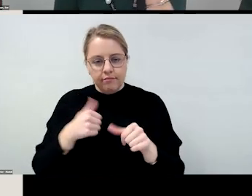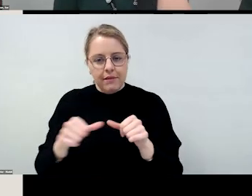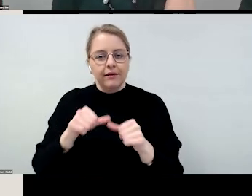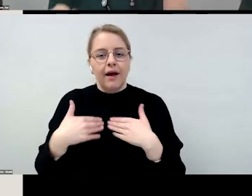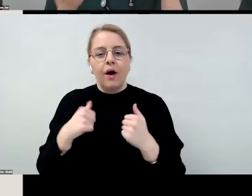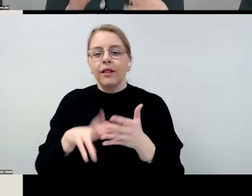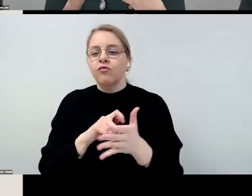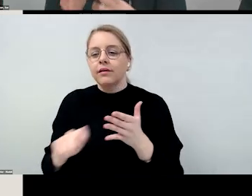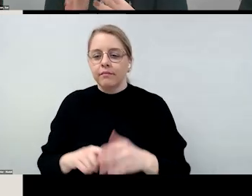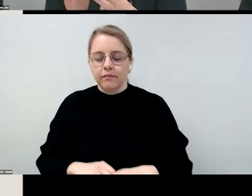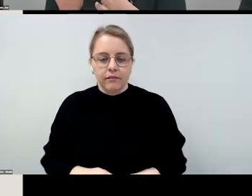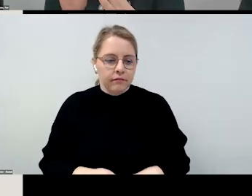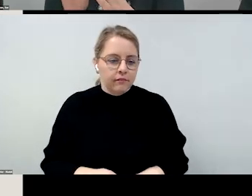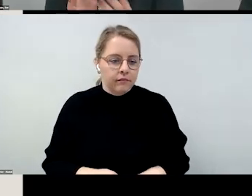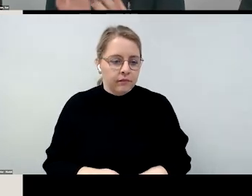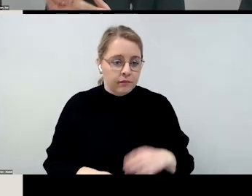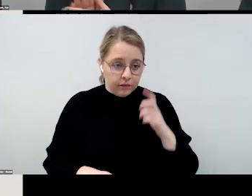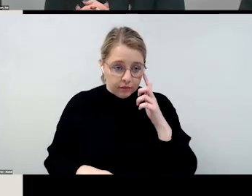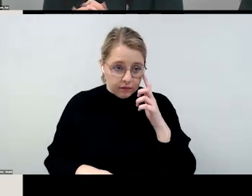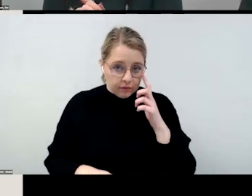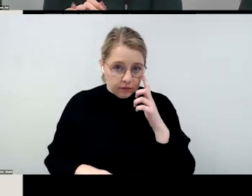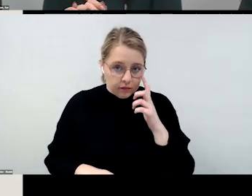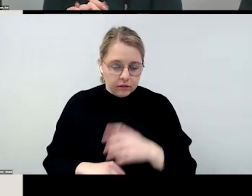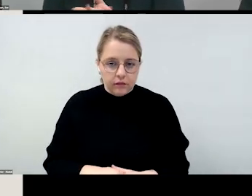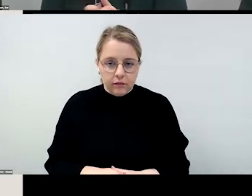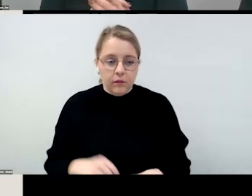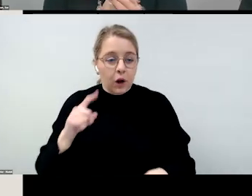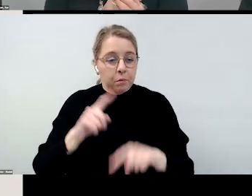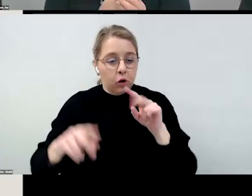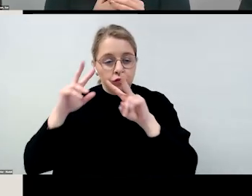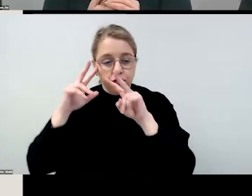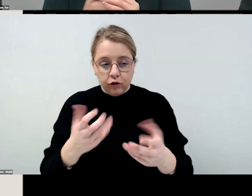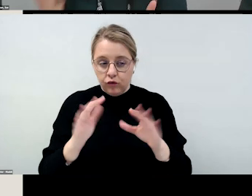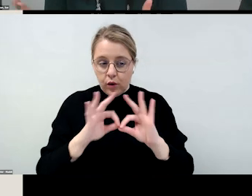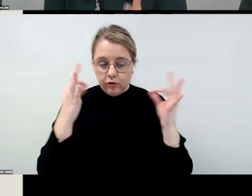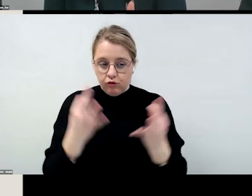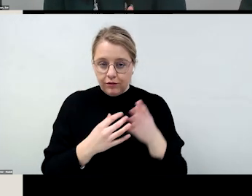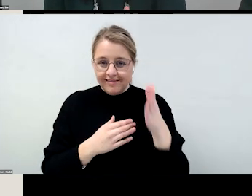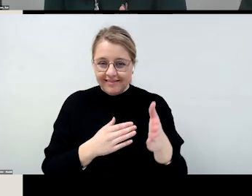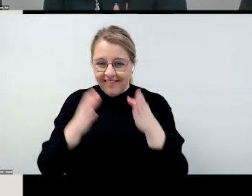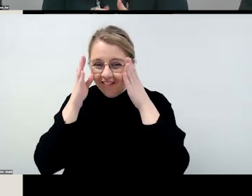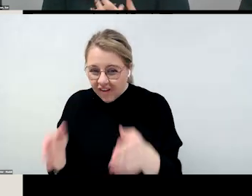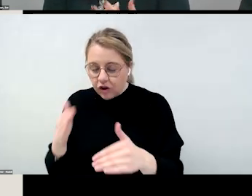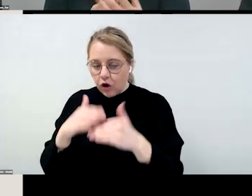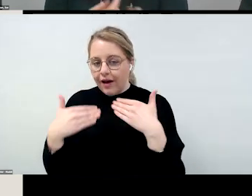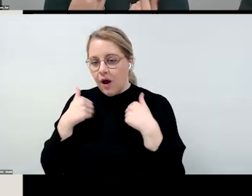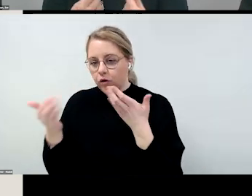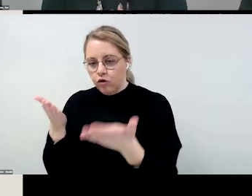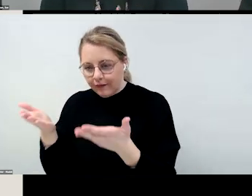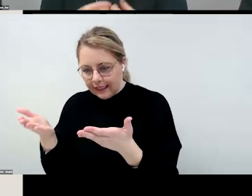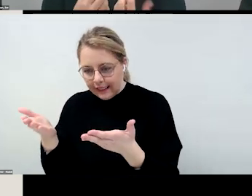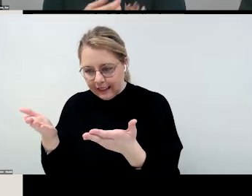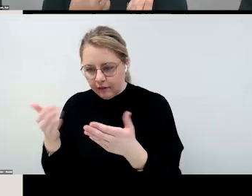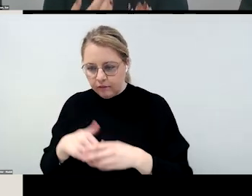to note, though, is that most of the research on health literate organizations focuses on health services. So we